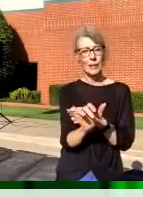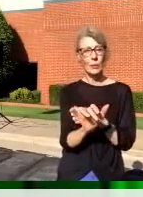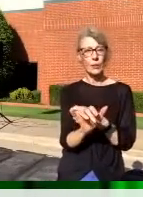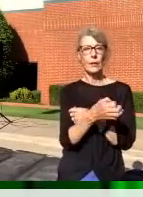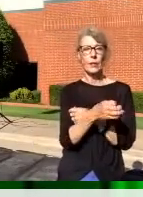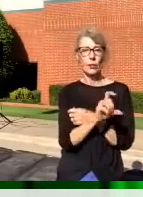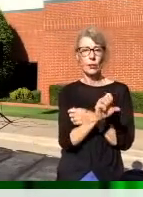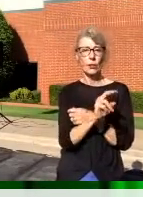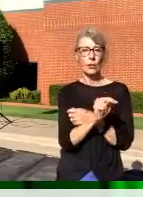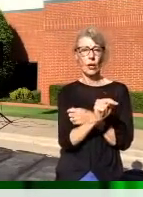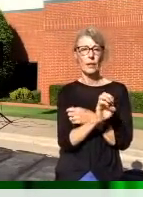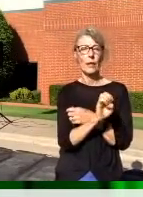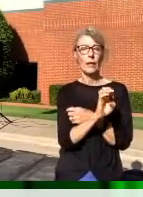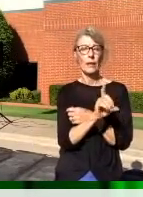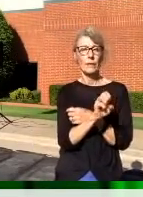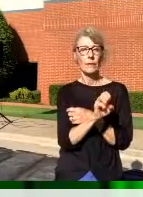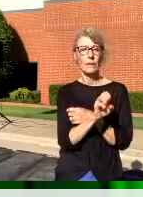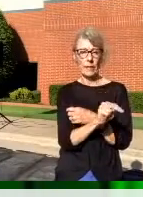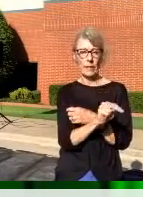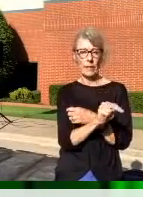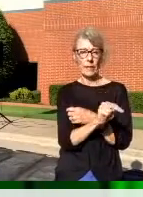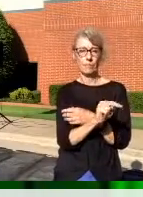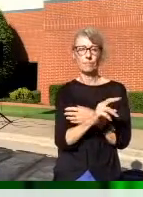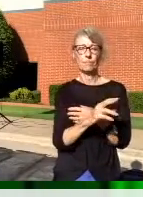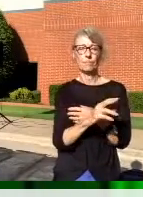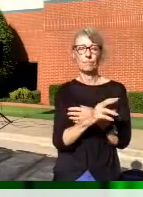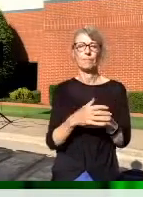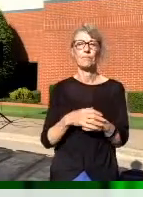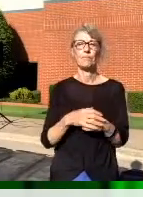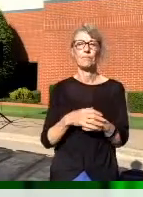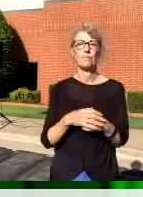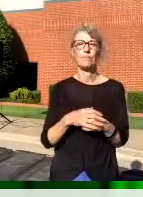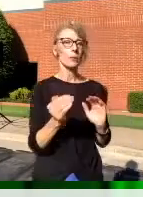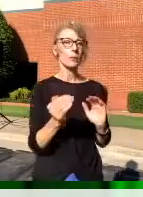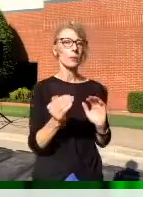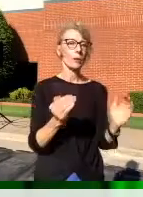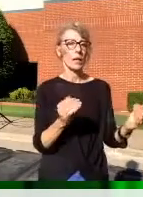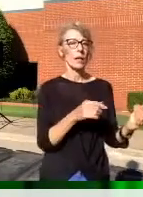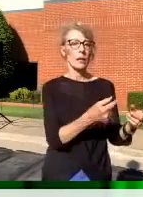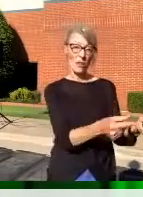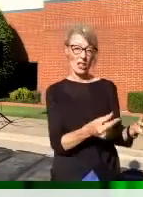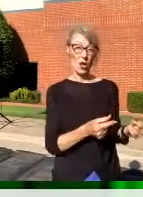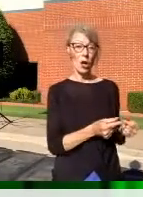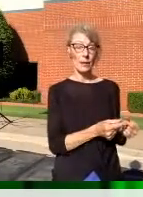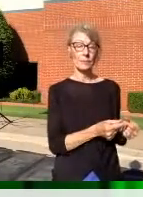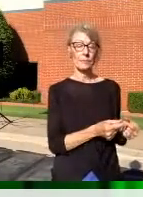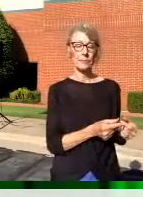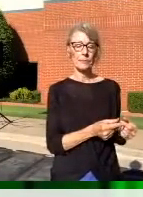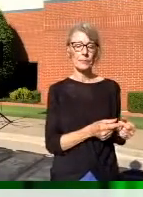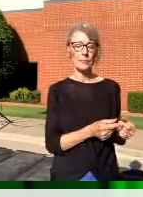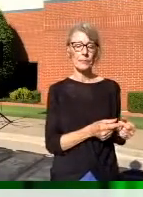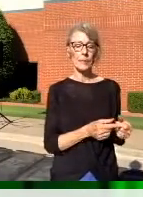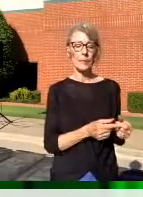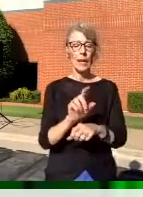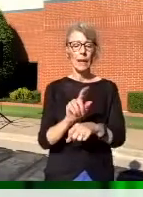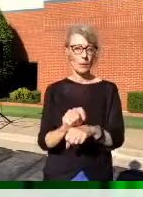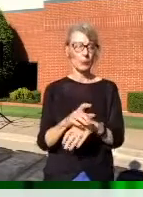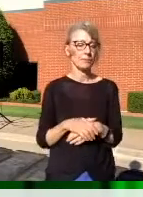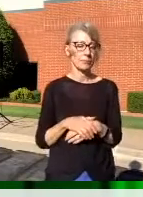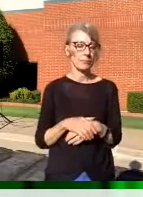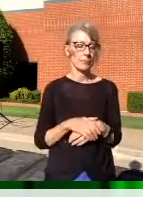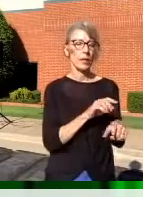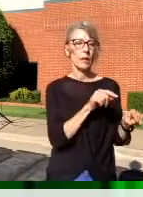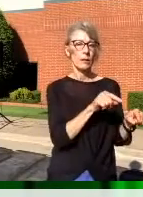and Jewish scholars which are pointing this out these days. There are so many parallels between temple and Eden. So for example, number one,